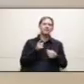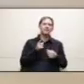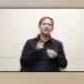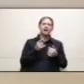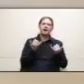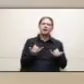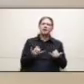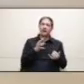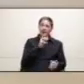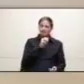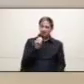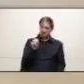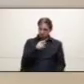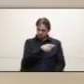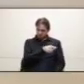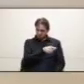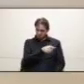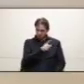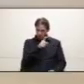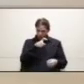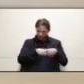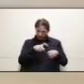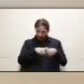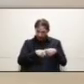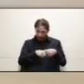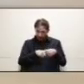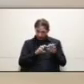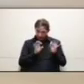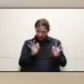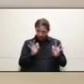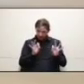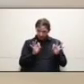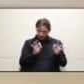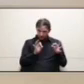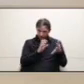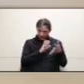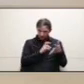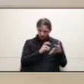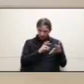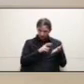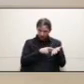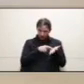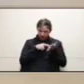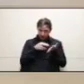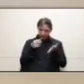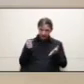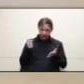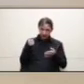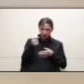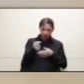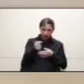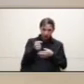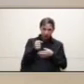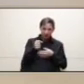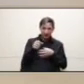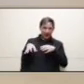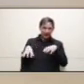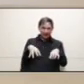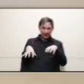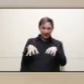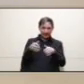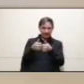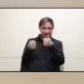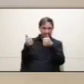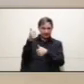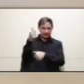today, does he qualify as per regulations required to appoint substantive or acting senior manager for 5